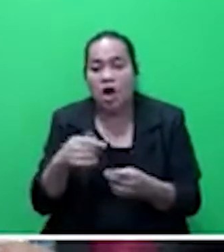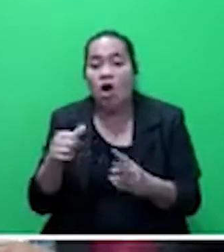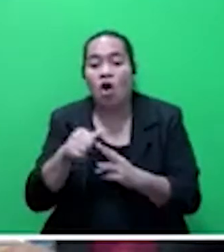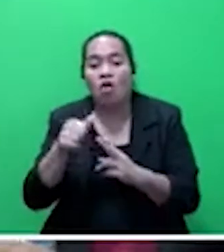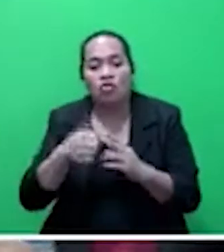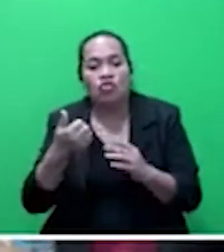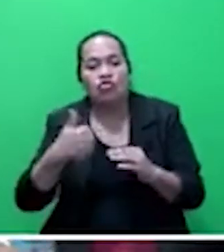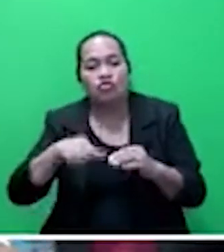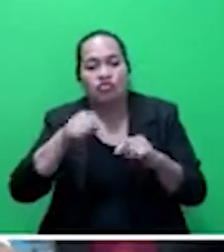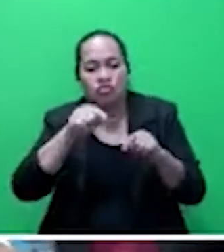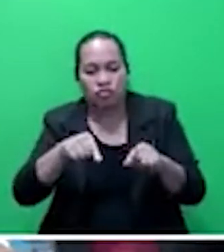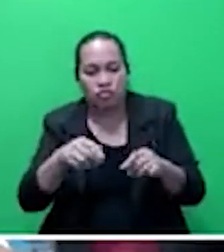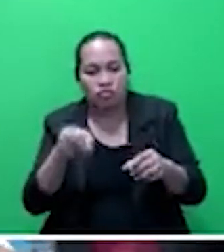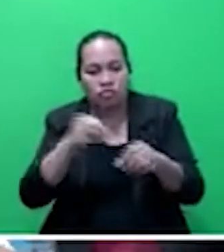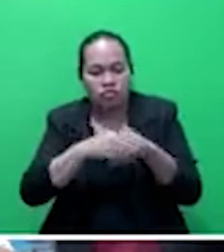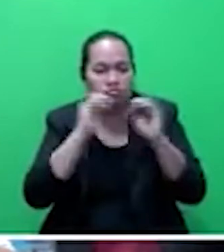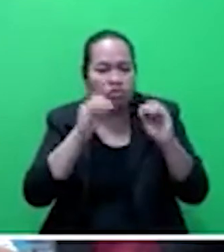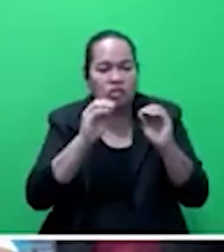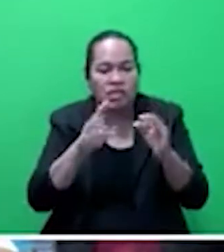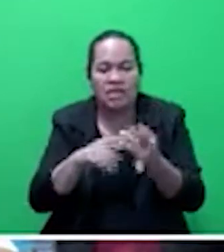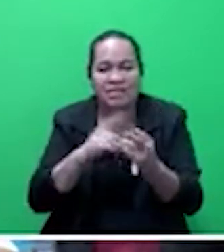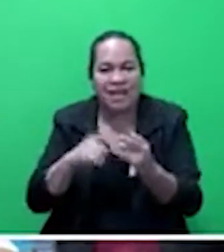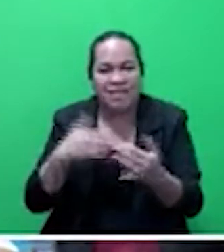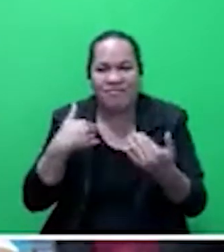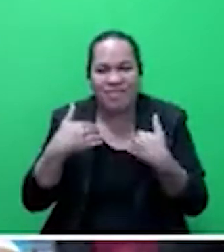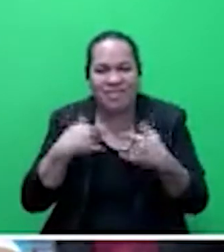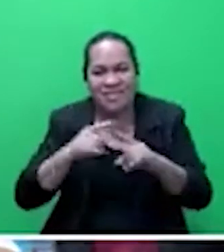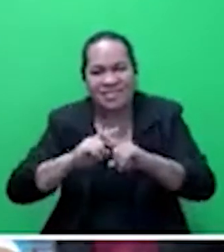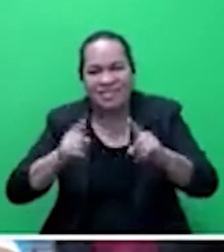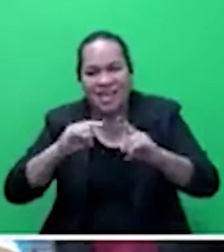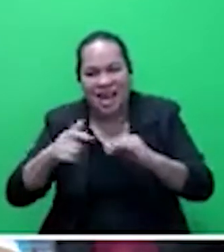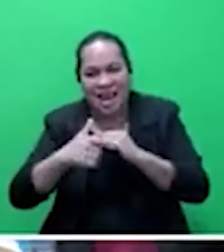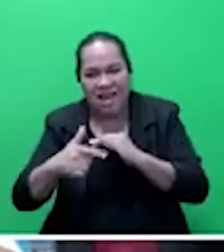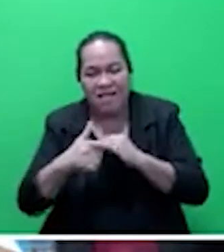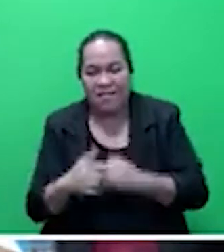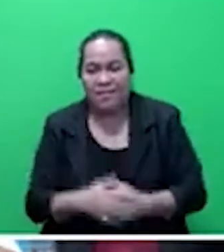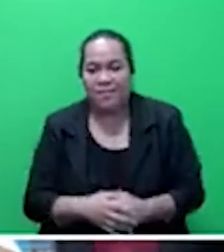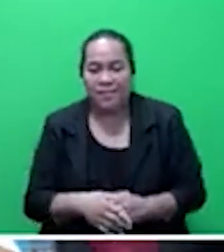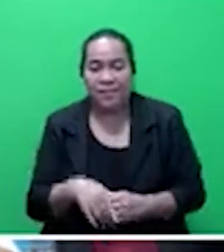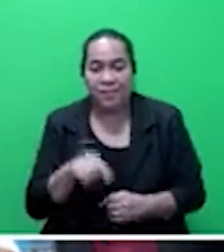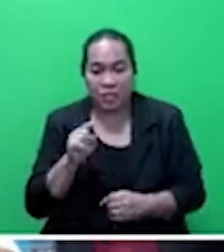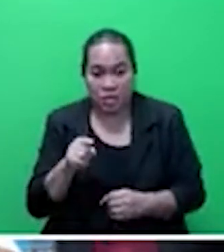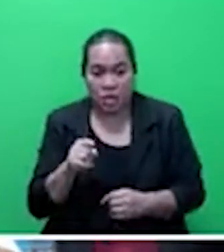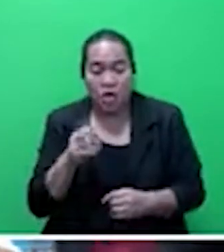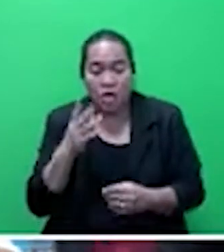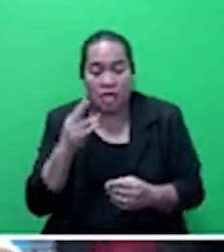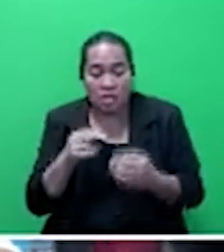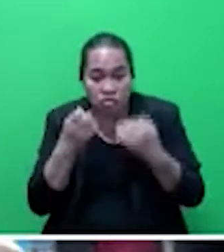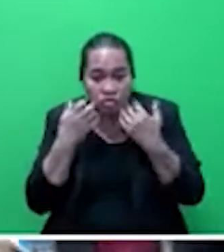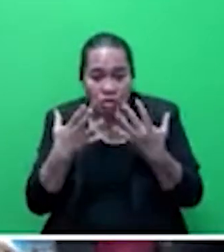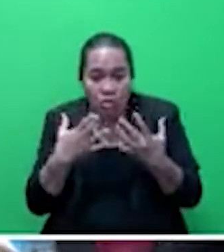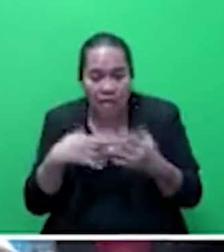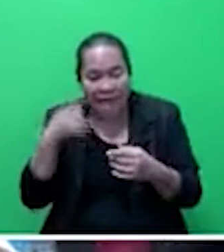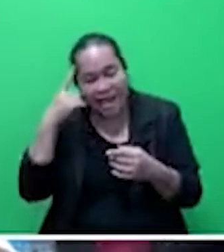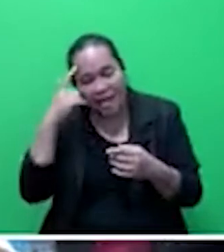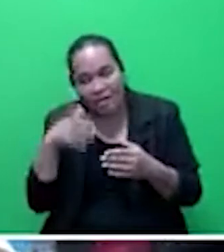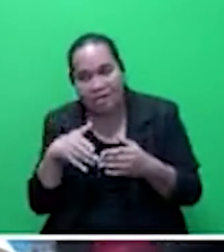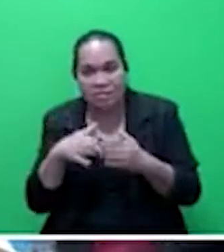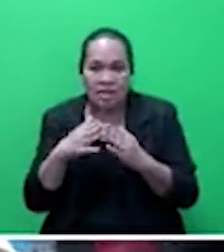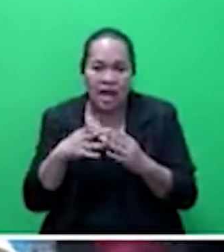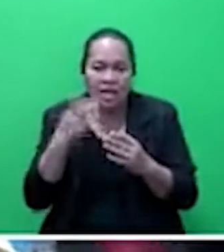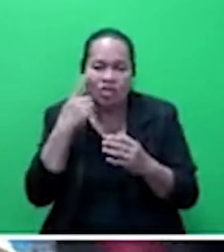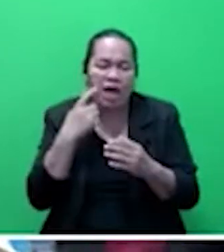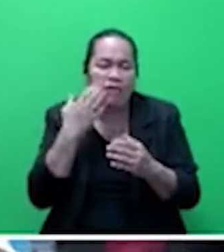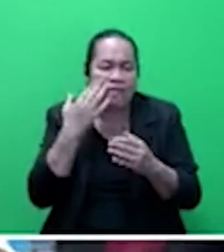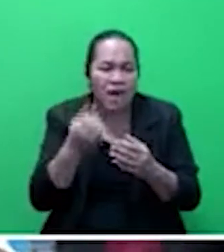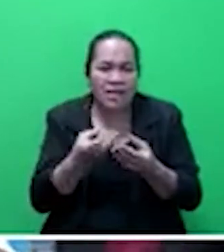level. Mr. Speaker, to demonstrate strong political will on innovative financial solutions, the